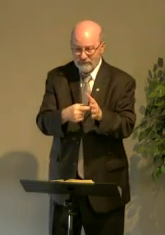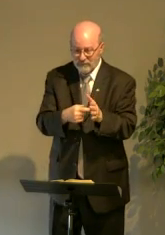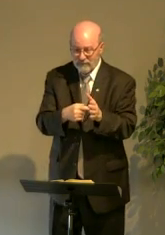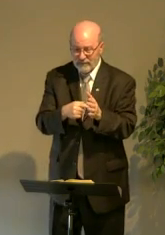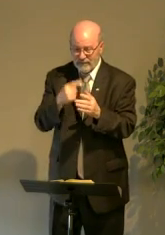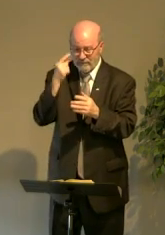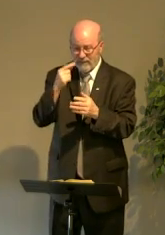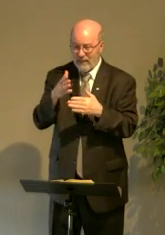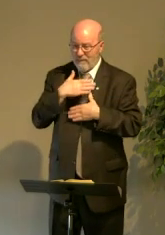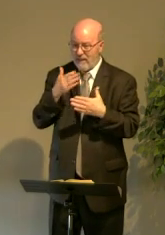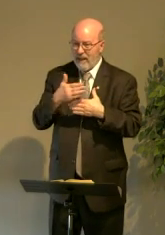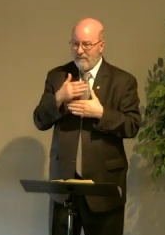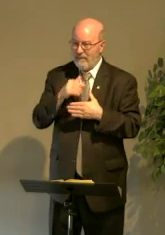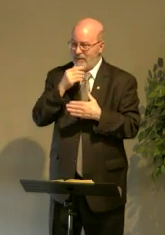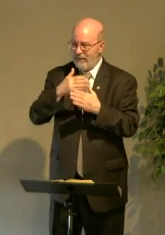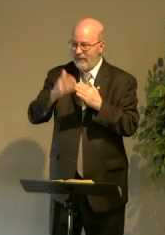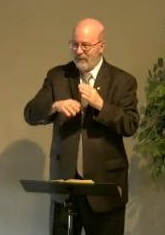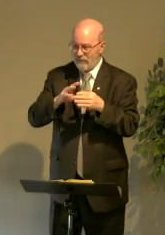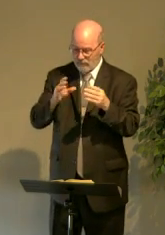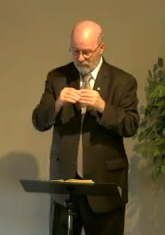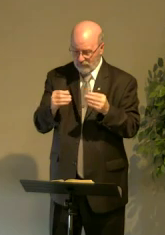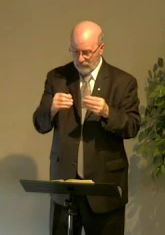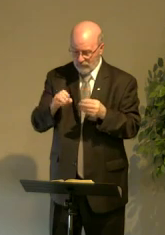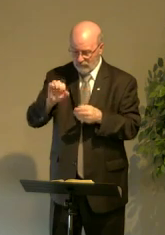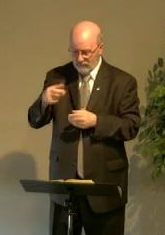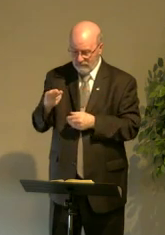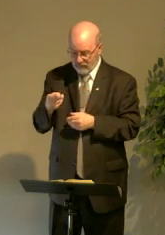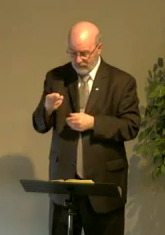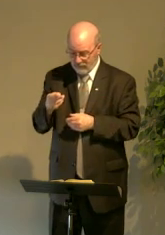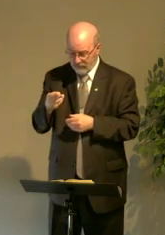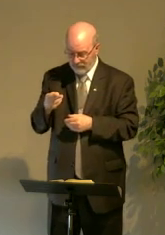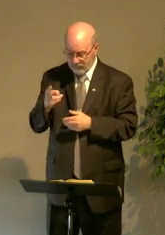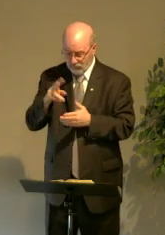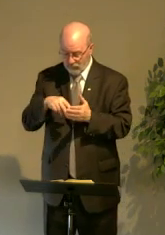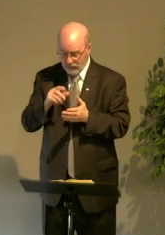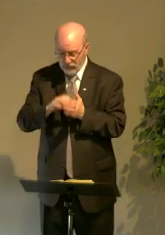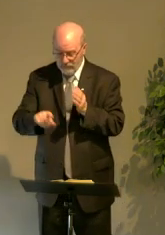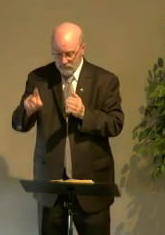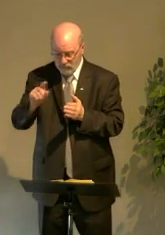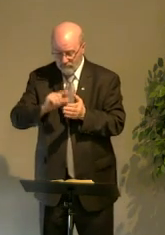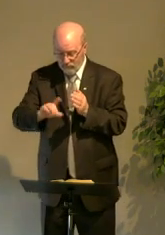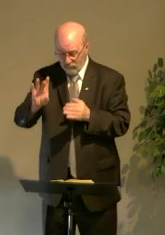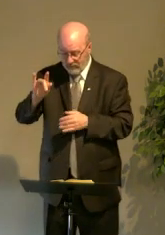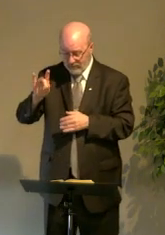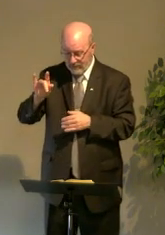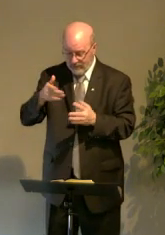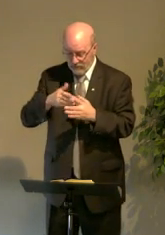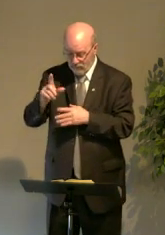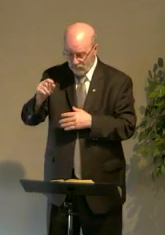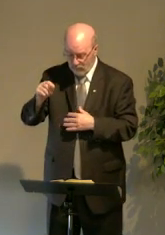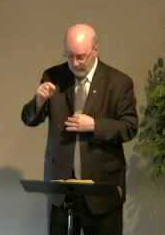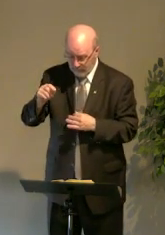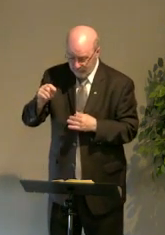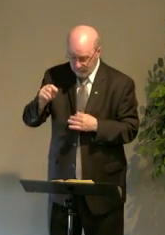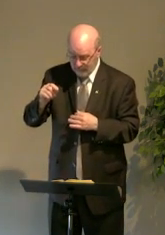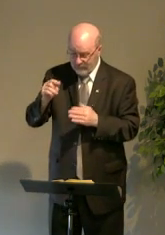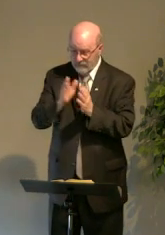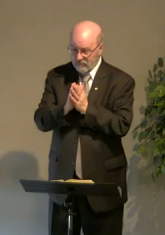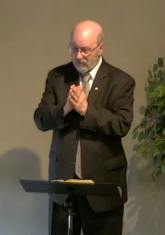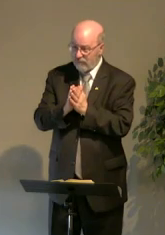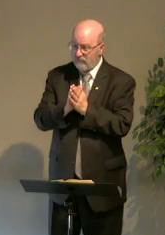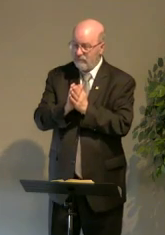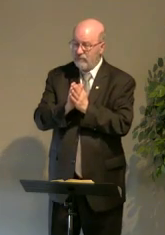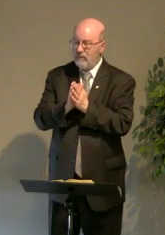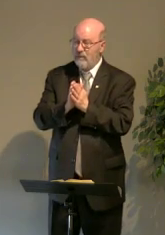our mind. I'm glad that's not the end of the story. So here in Ephesians, we're going to read chapter 1, verse 18 to 20. And this is a prayer by